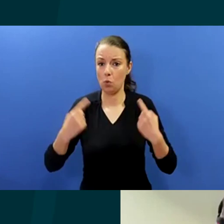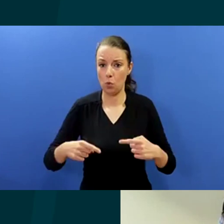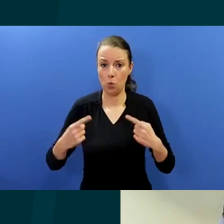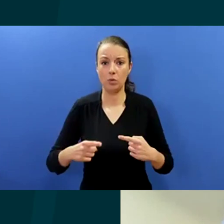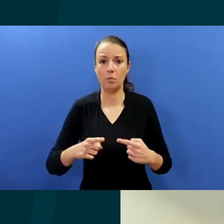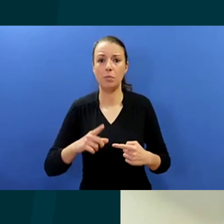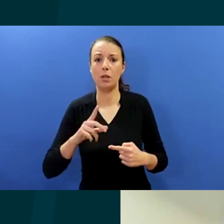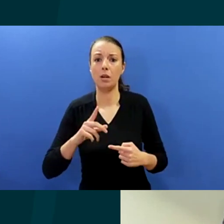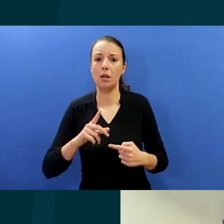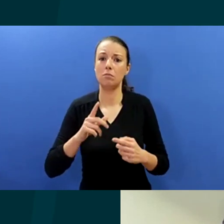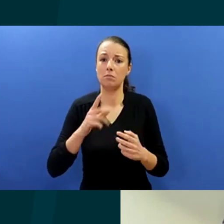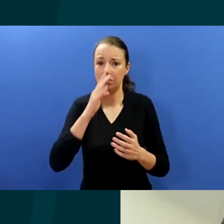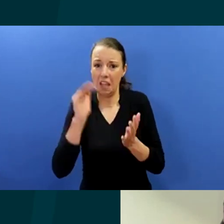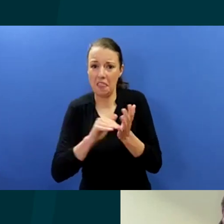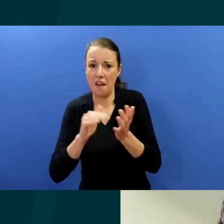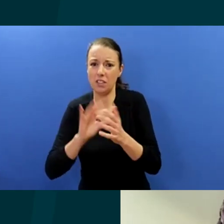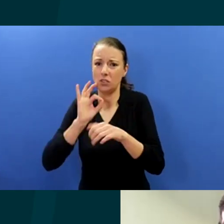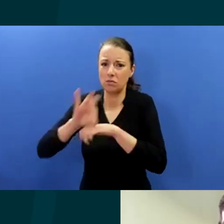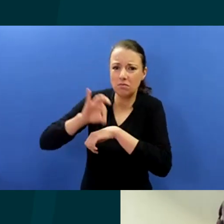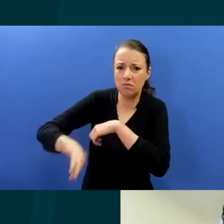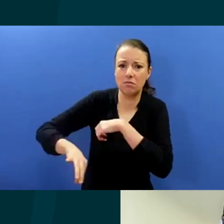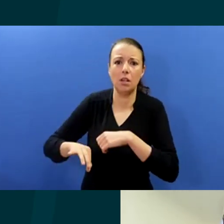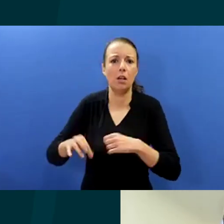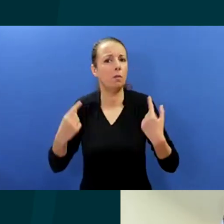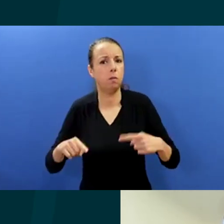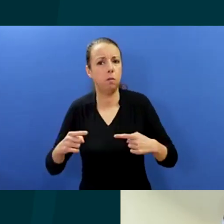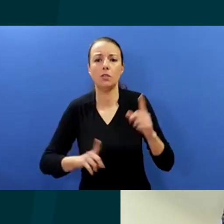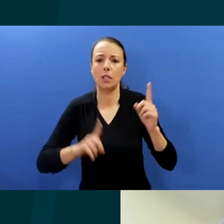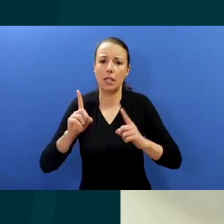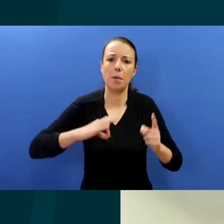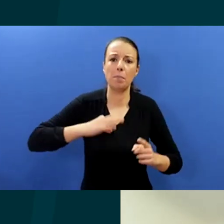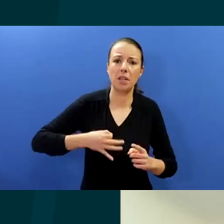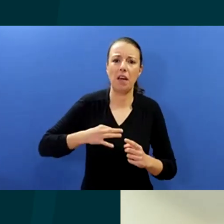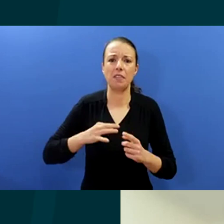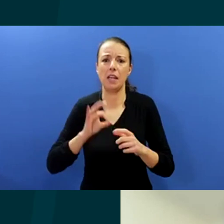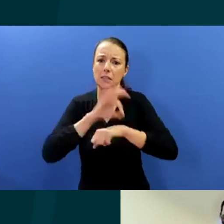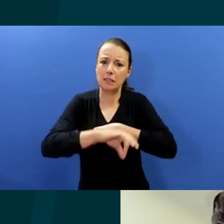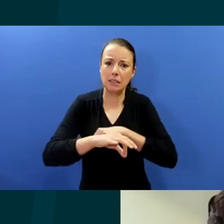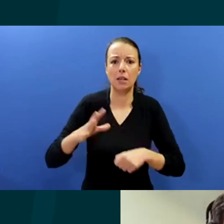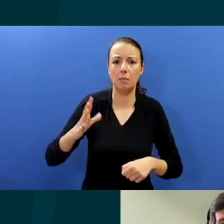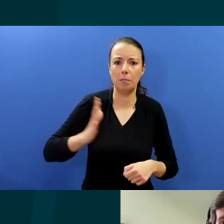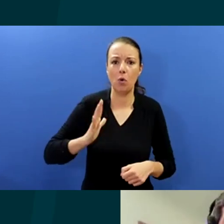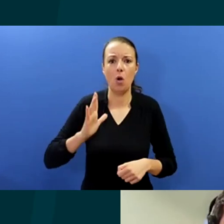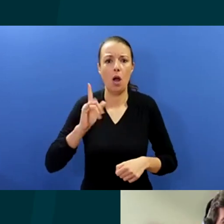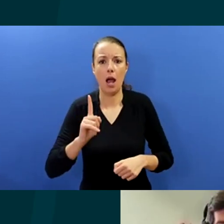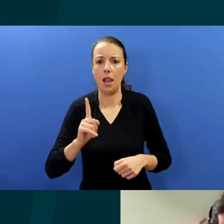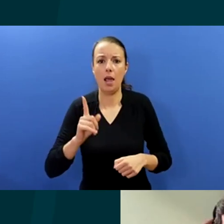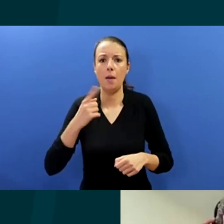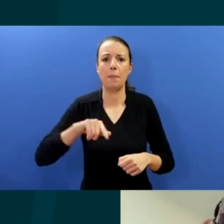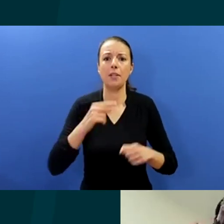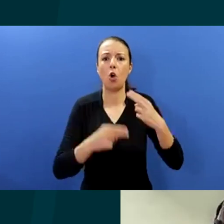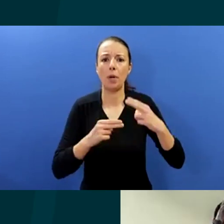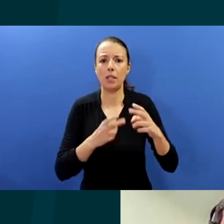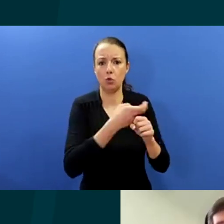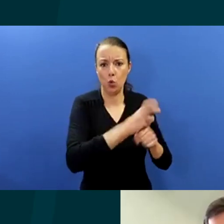a personal attack, and then we could hide the comment. Everyone can flag comments, and then we